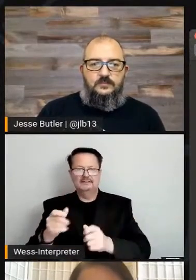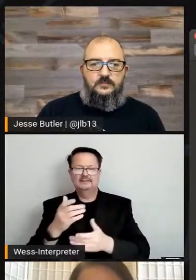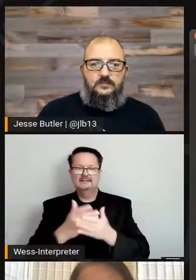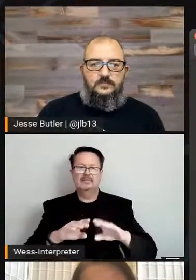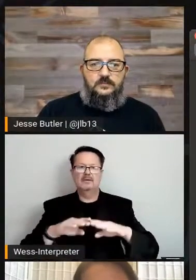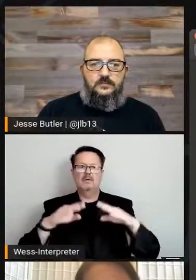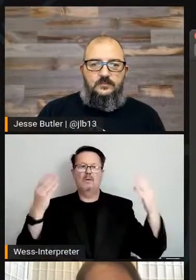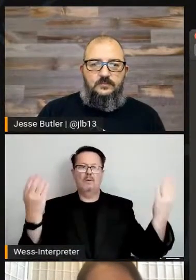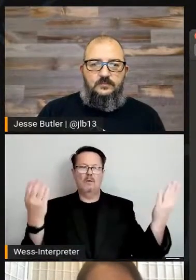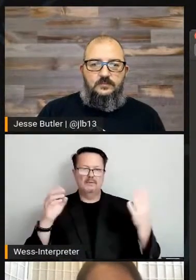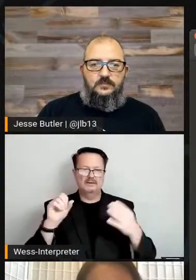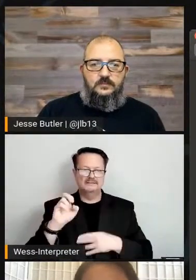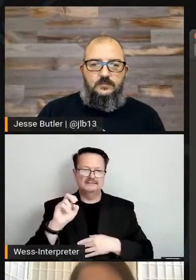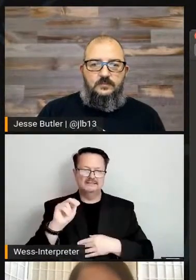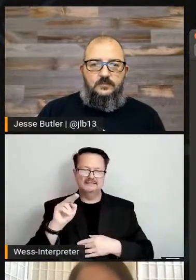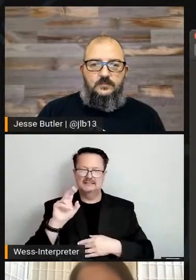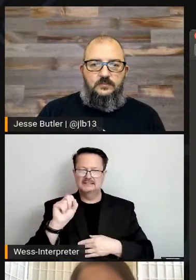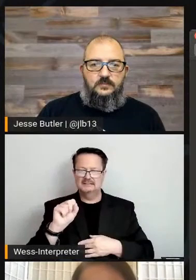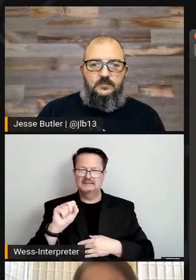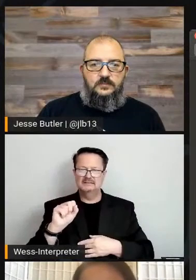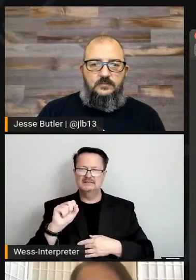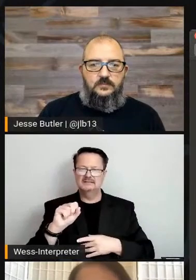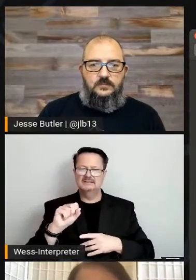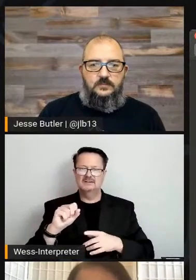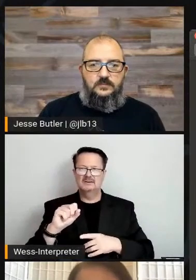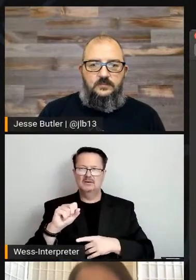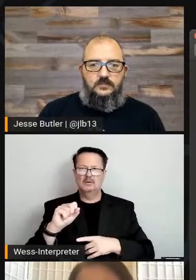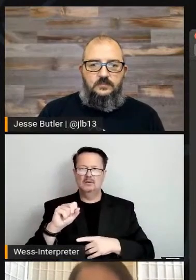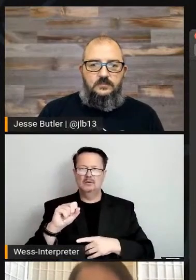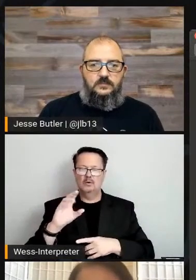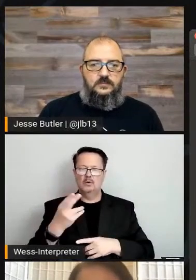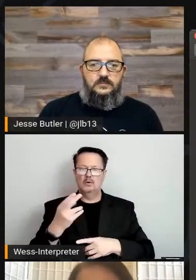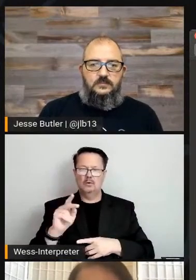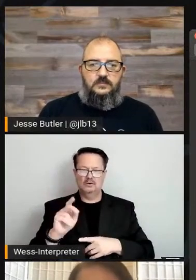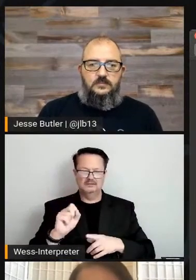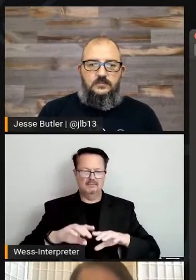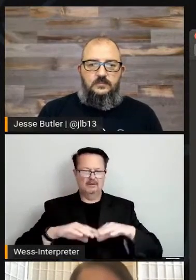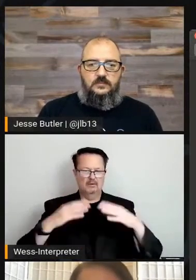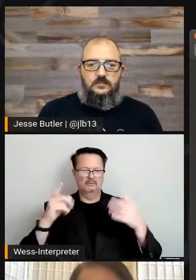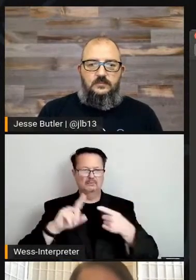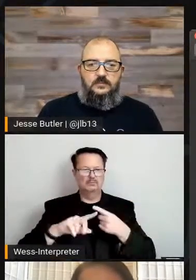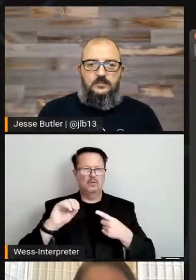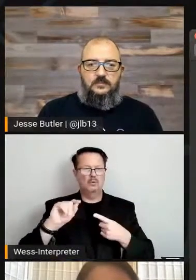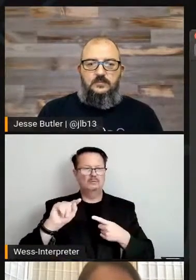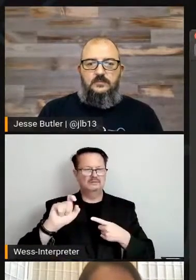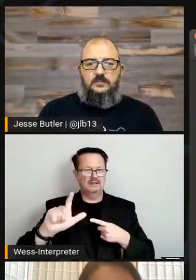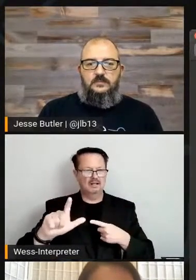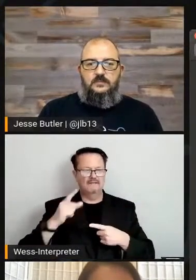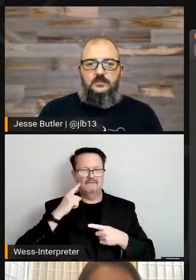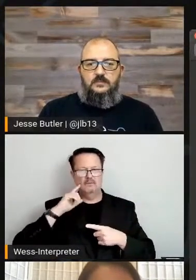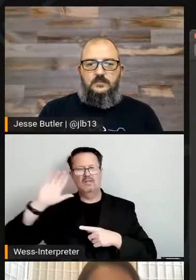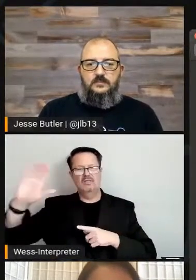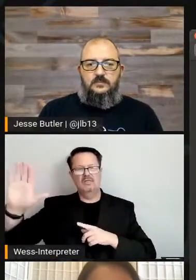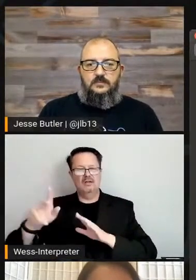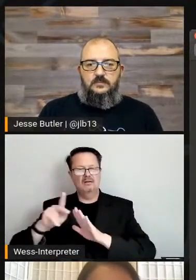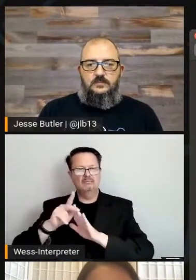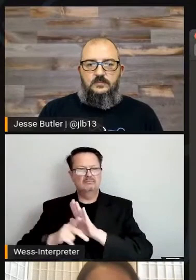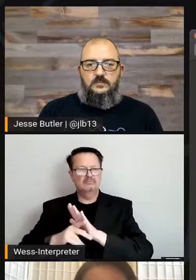census hooks that have been inherited in OpenTelemetry to the OpenTelemetry protocol natively,